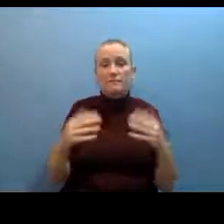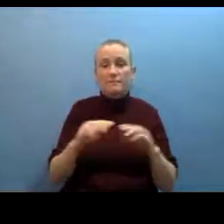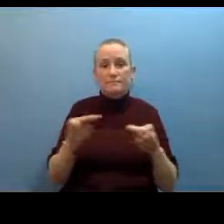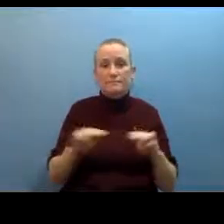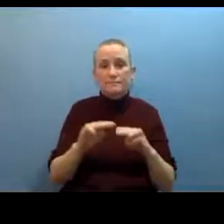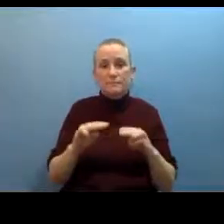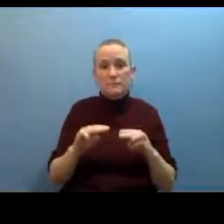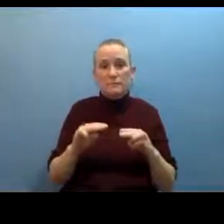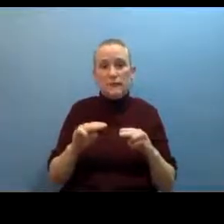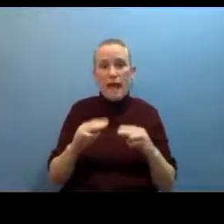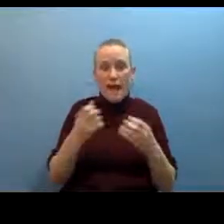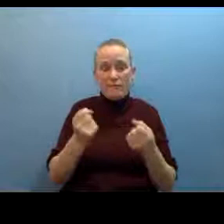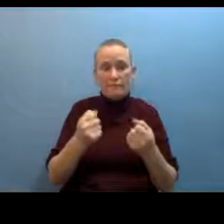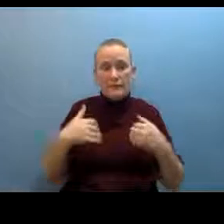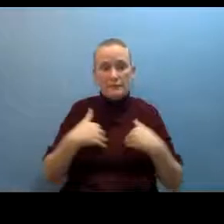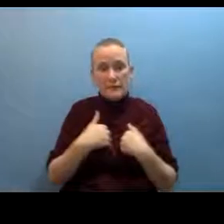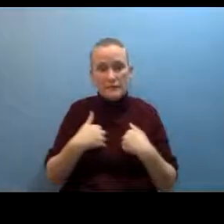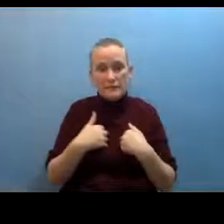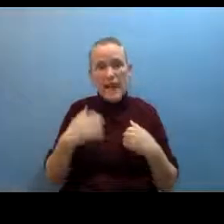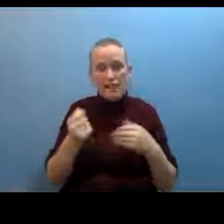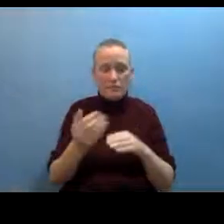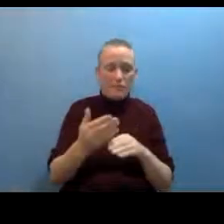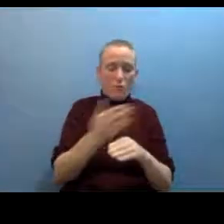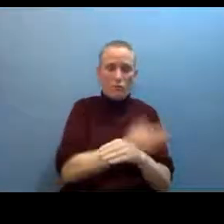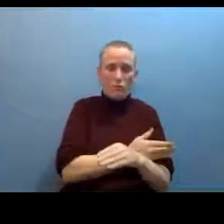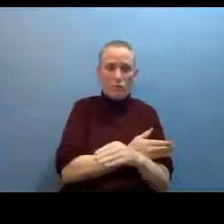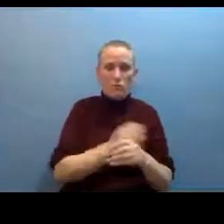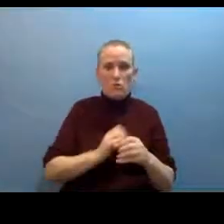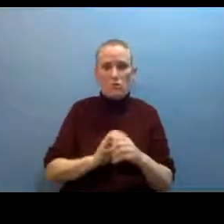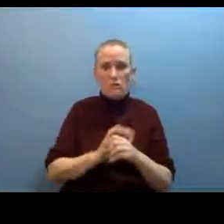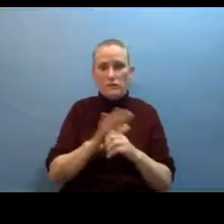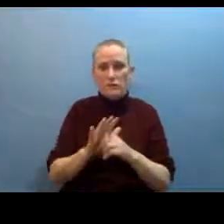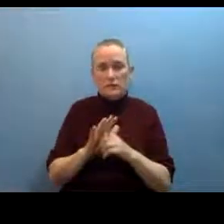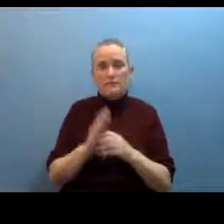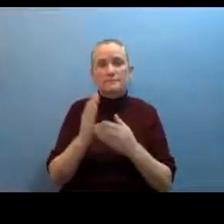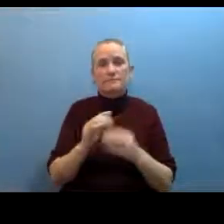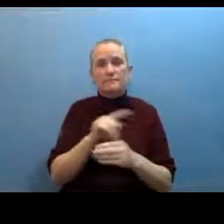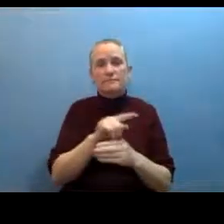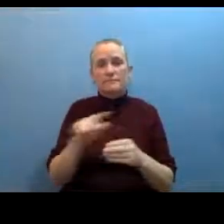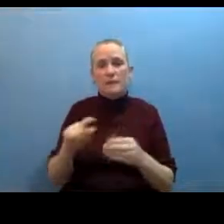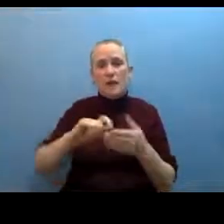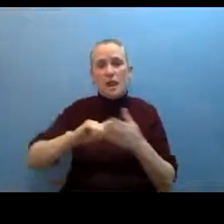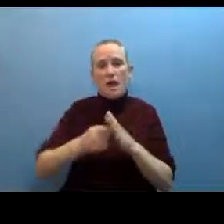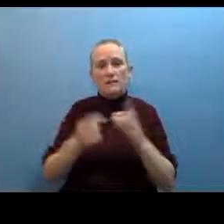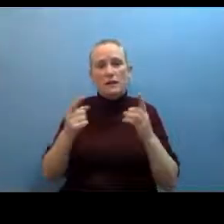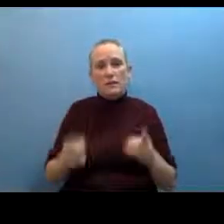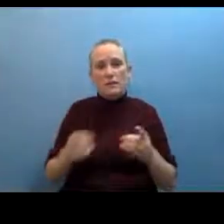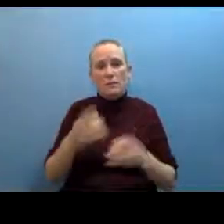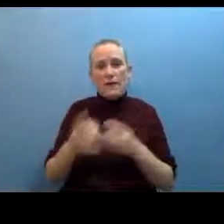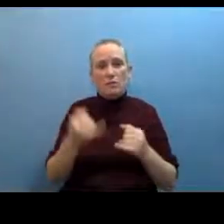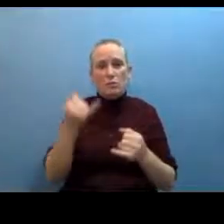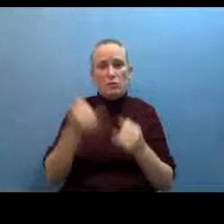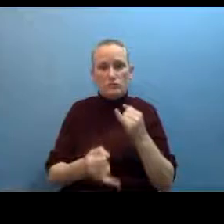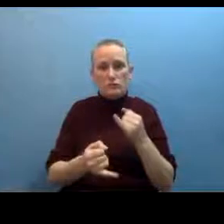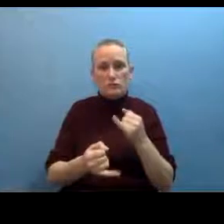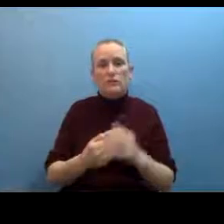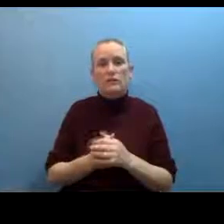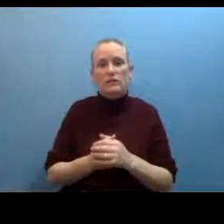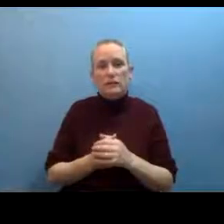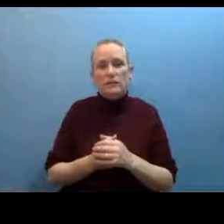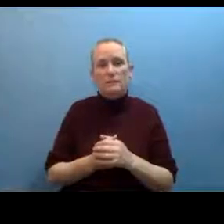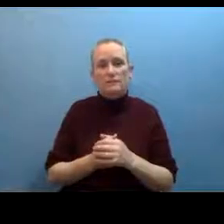with anxiety, it was pre-existing, and for some of them the lockdown made it worse, not for everybody. And the number